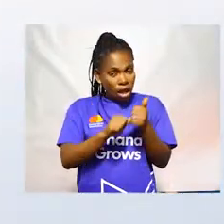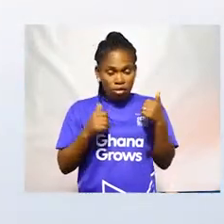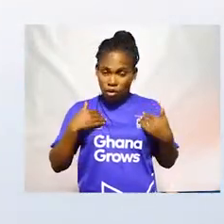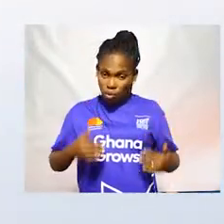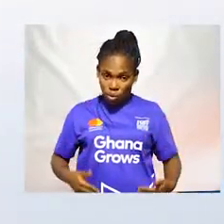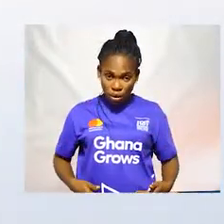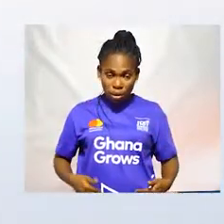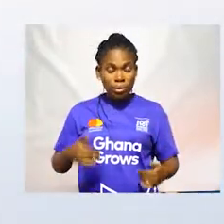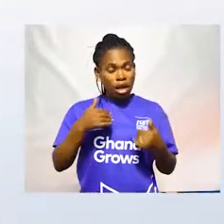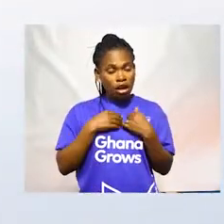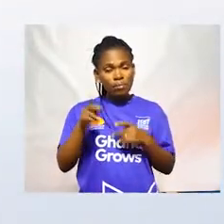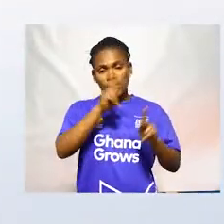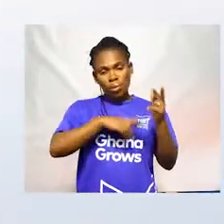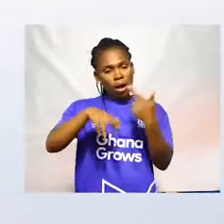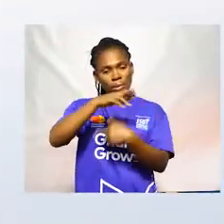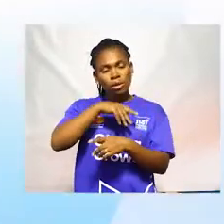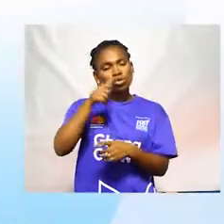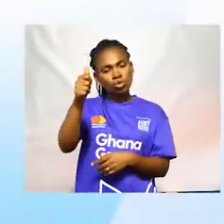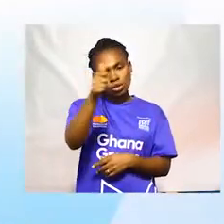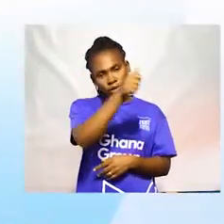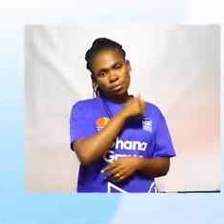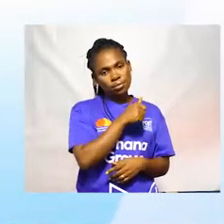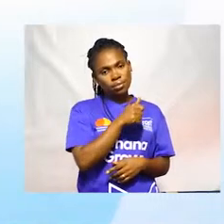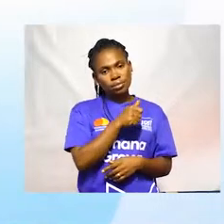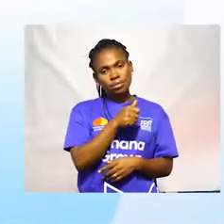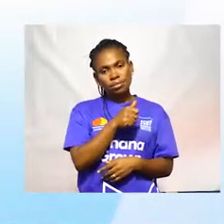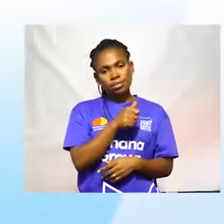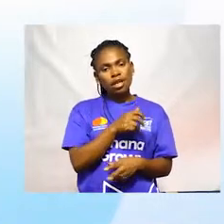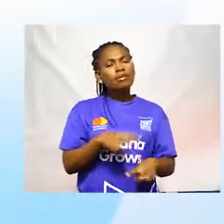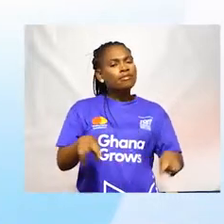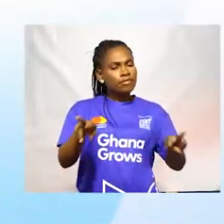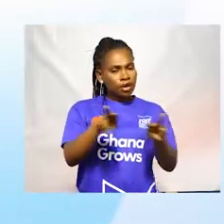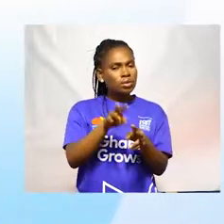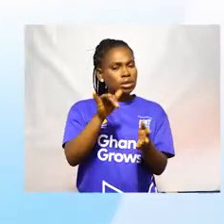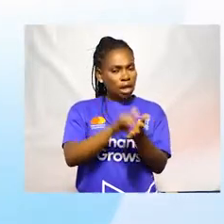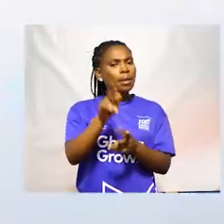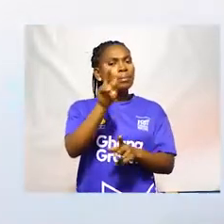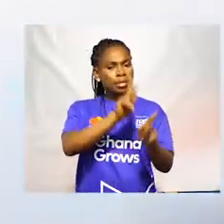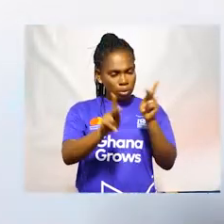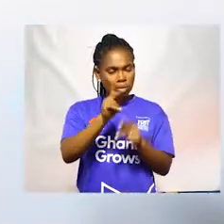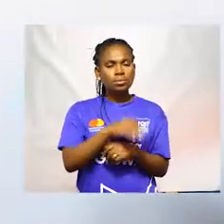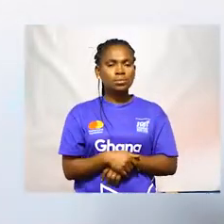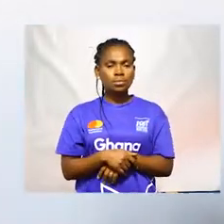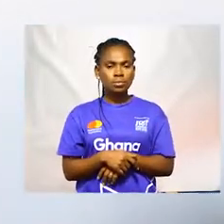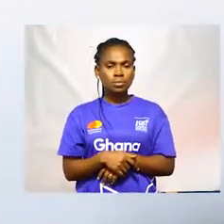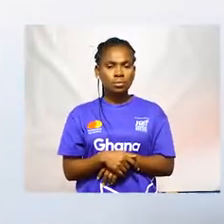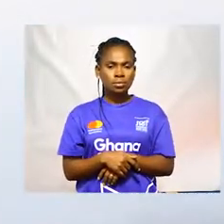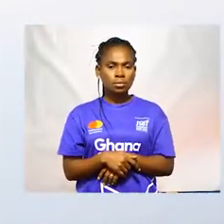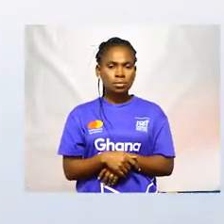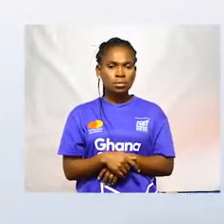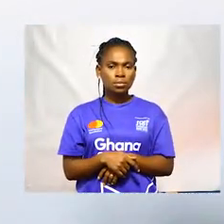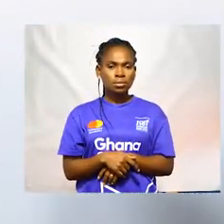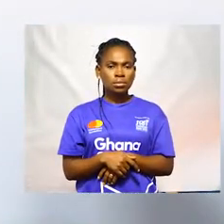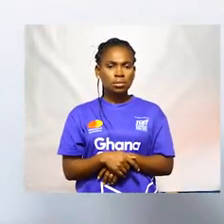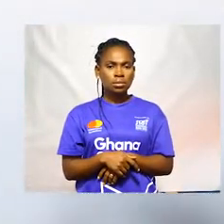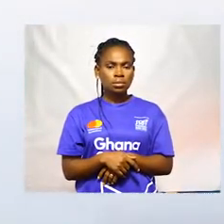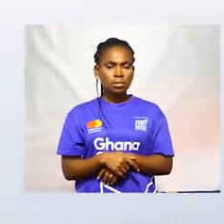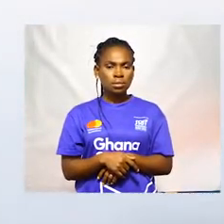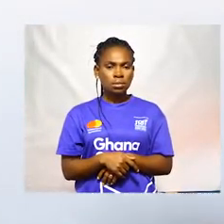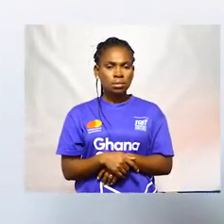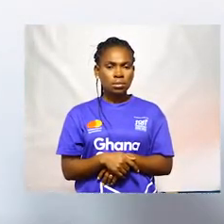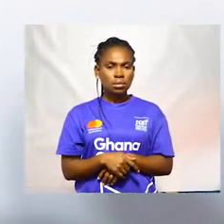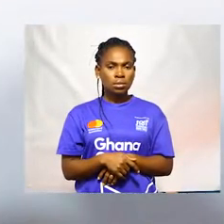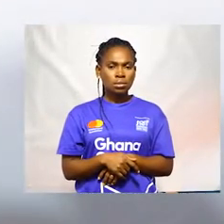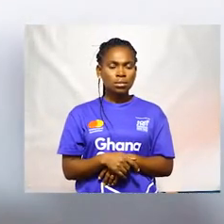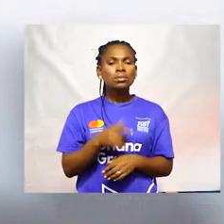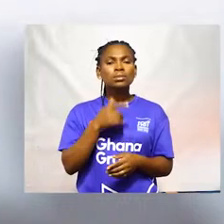have people around us. Value it. Okay. Let me give you the example of Naaman. He was a mighty